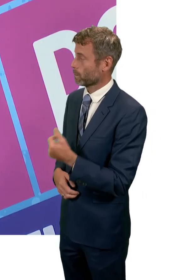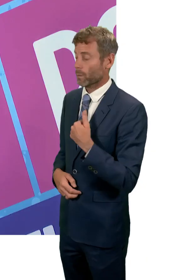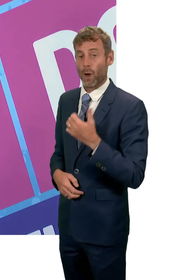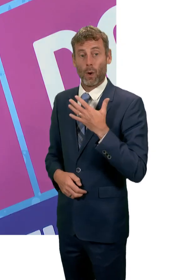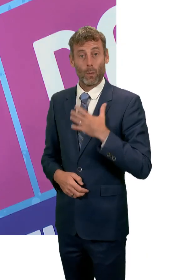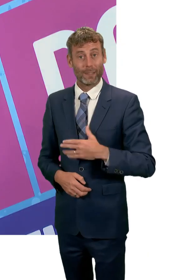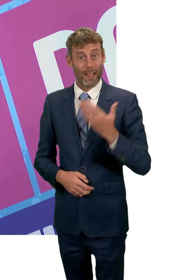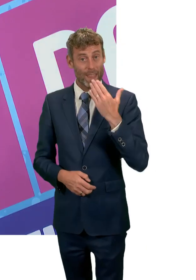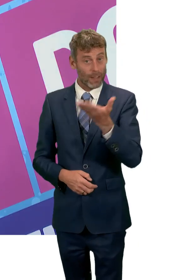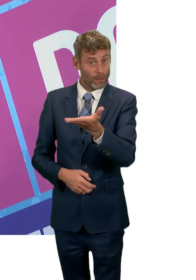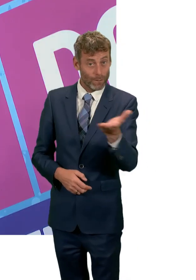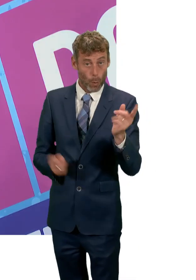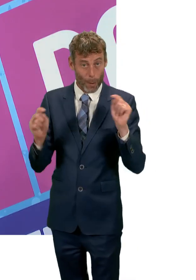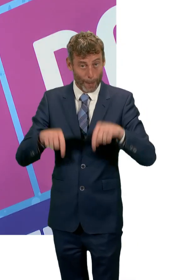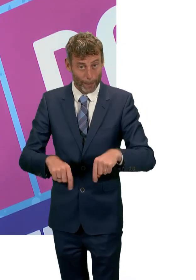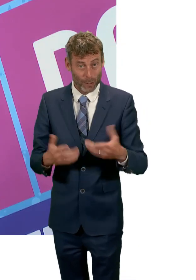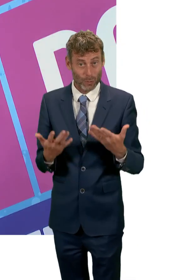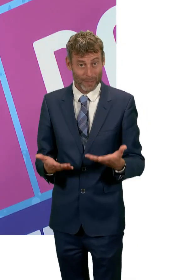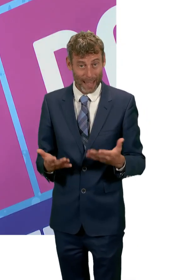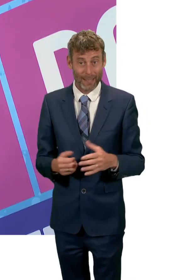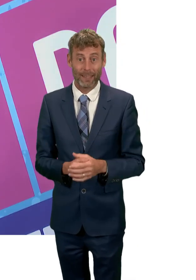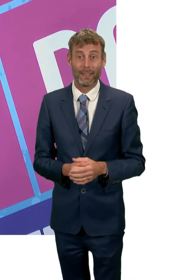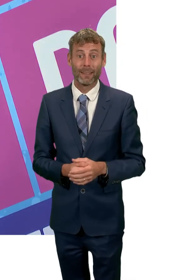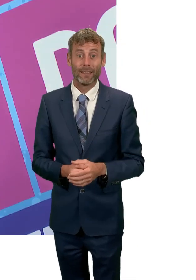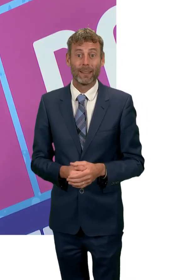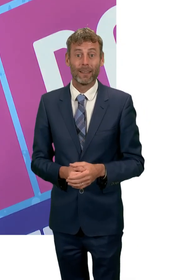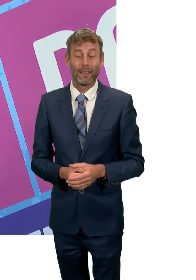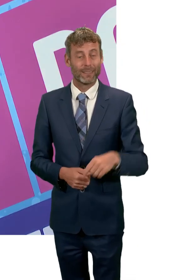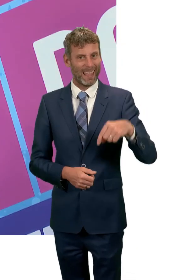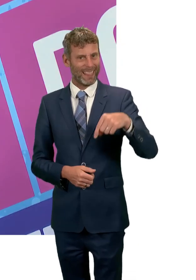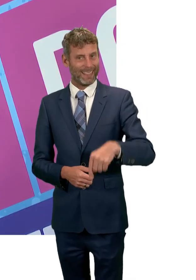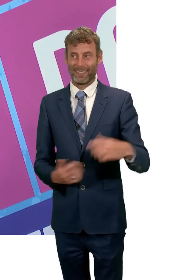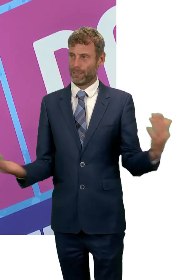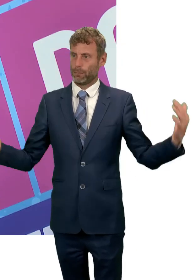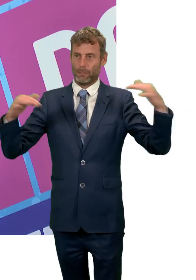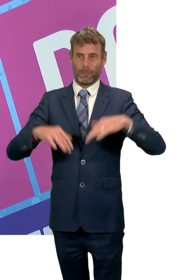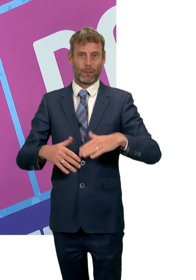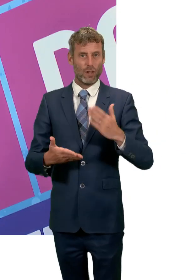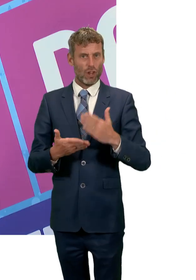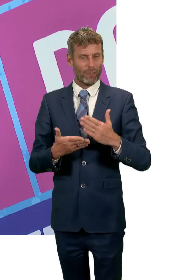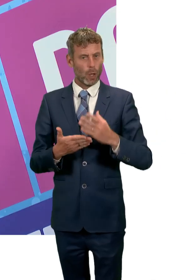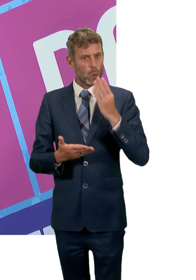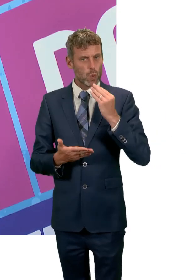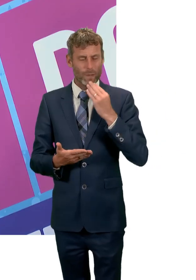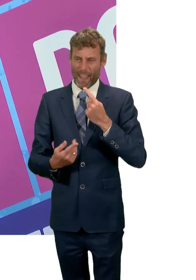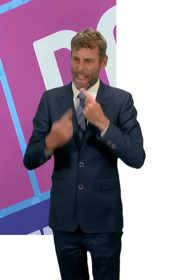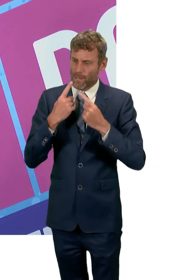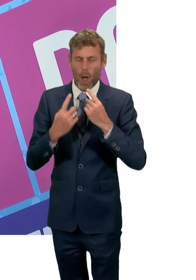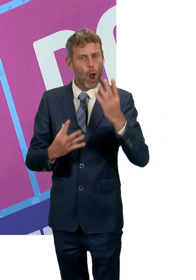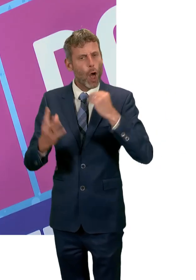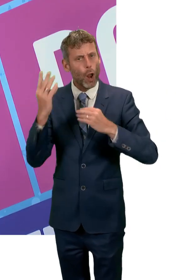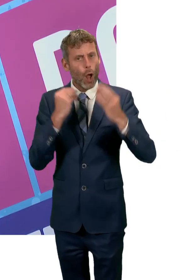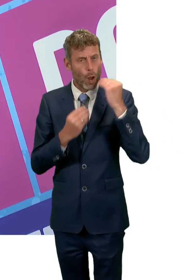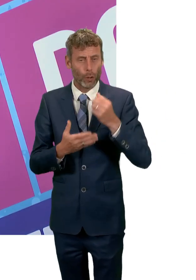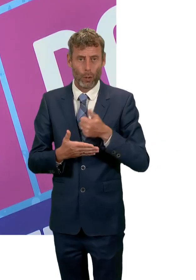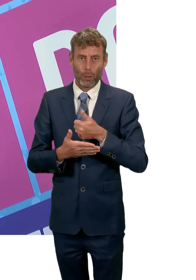thank the audience for coming and being here, and these events are actually quite informative for me, because it's usually me that's